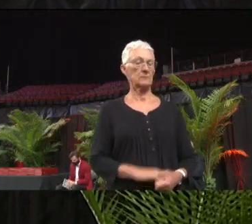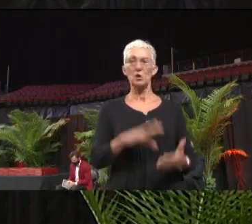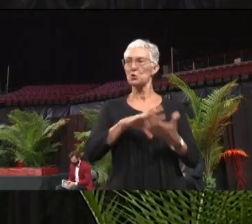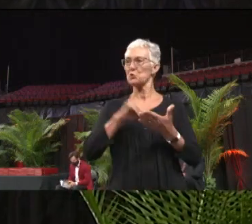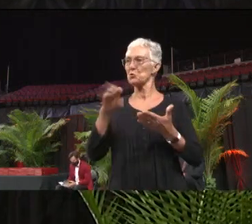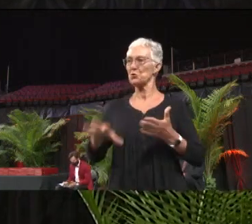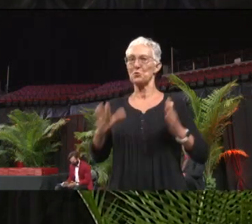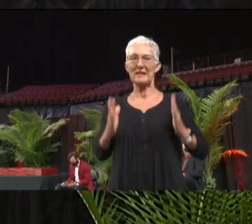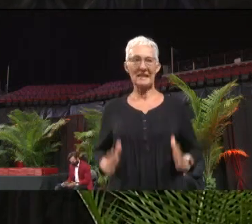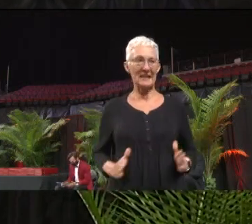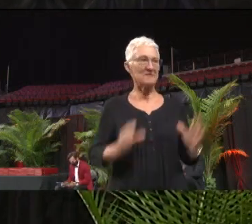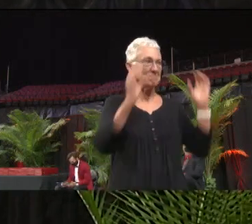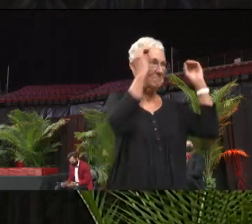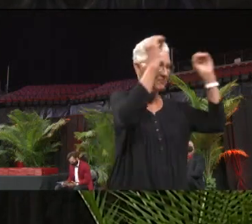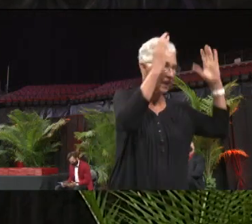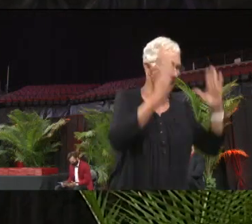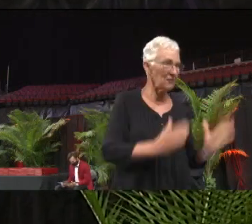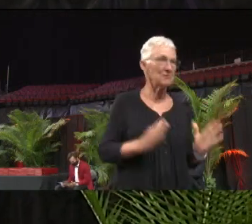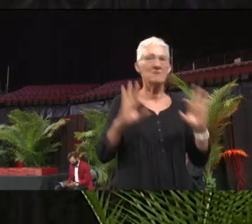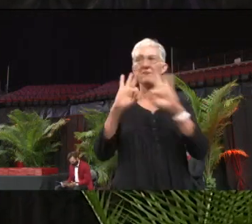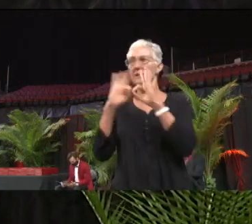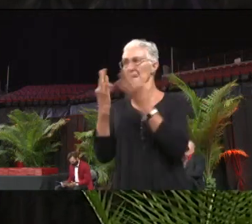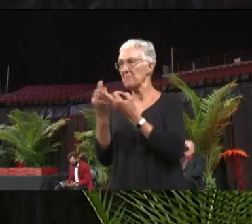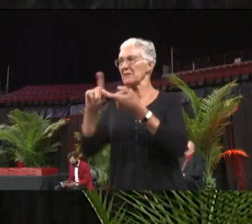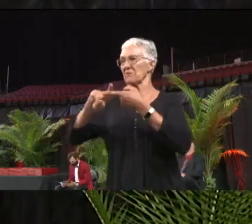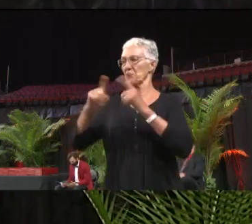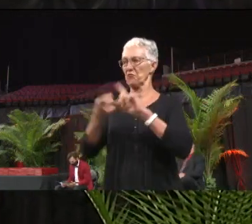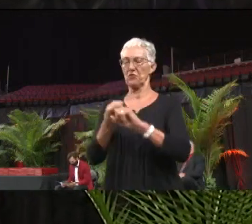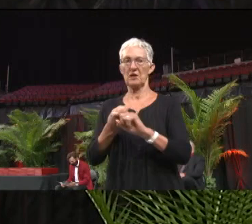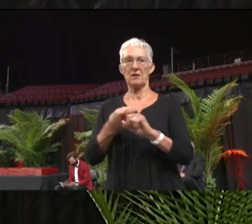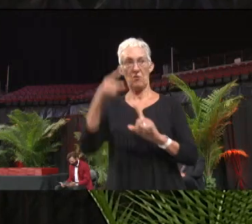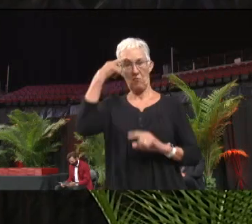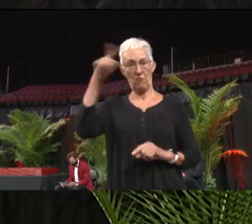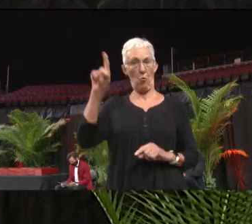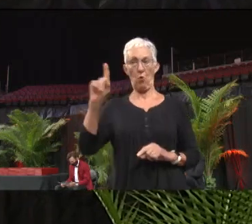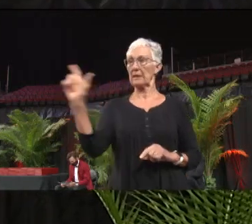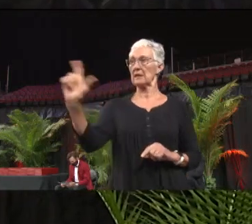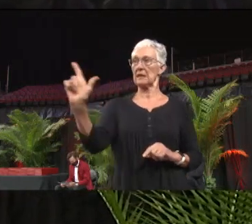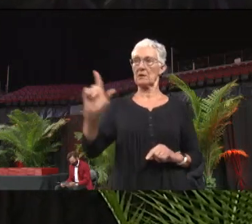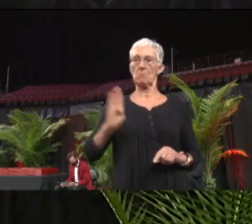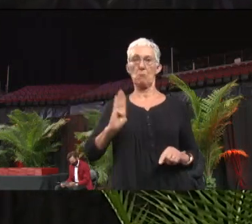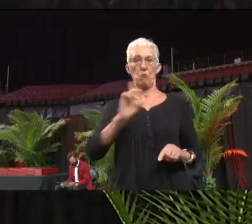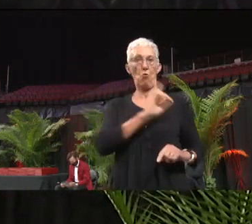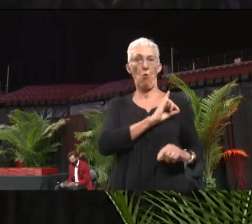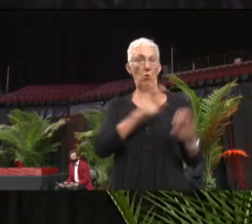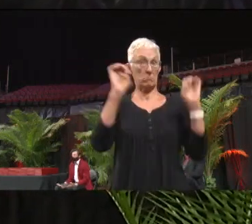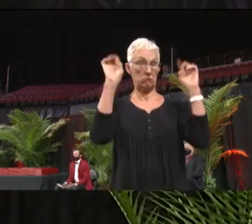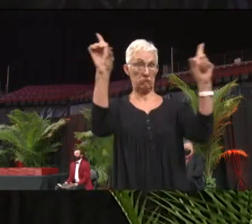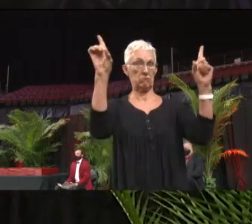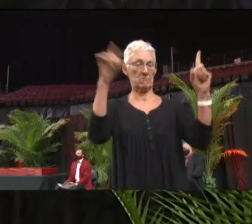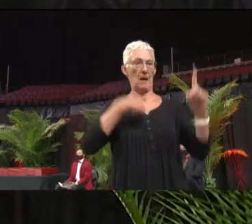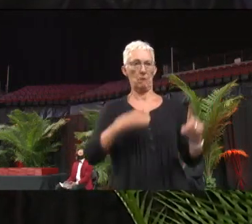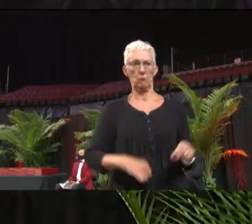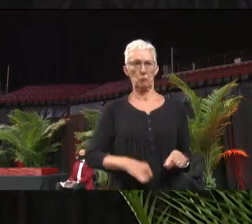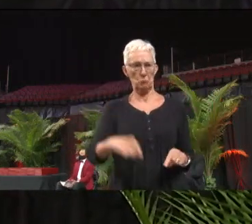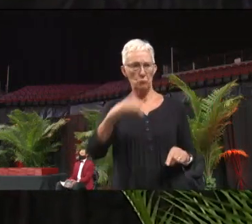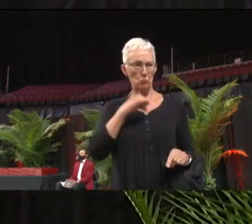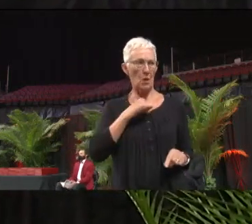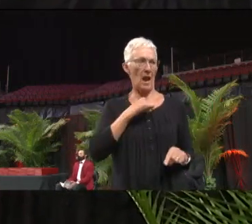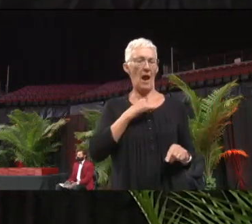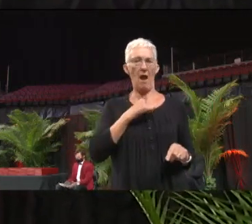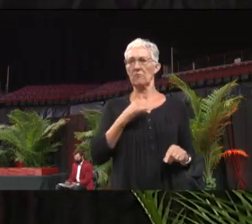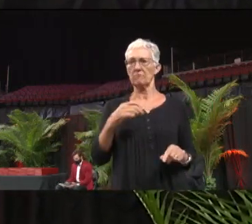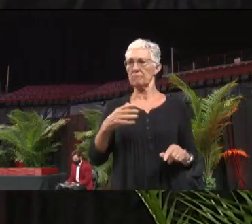Students, faculty, family, and friends, on behalf of the Lincoln Board of Education, it is my privilege and my pleasure